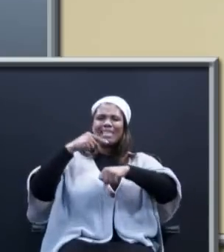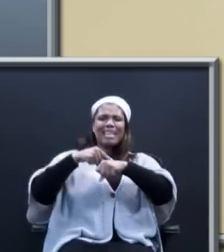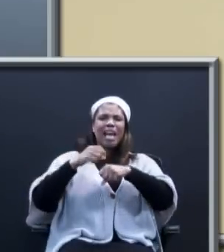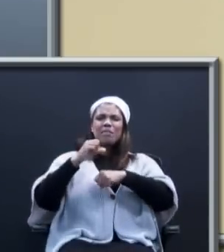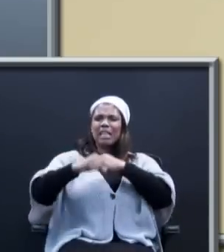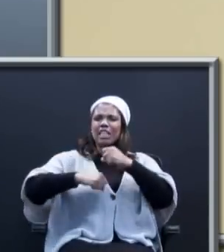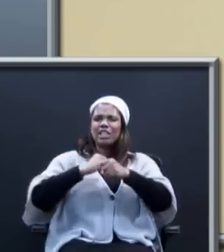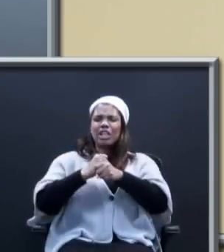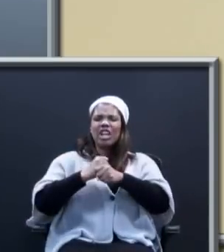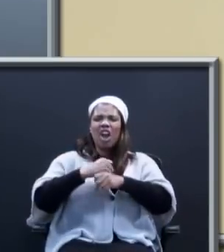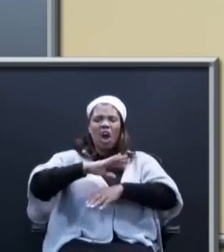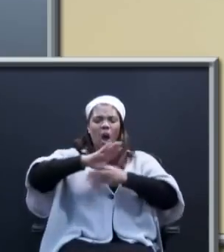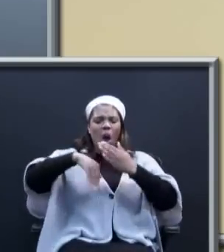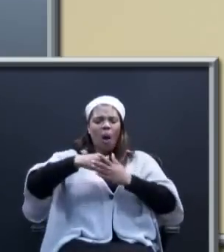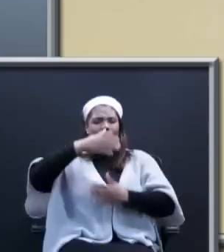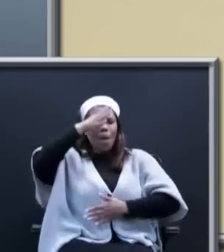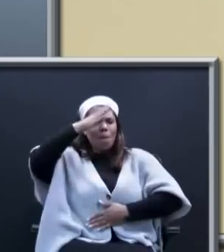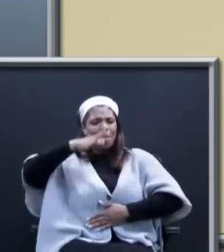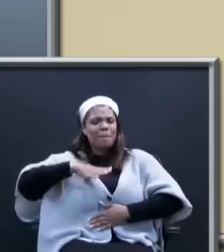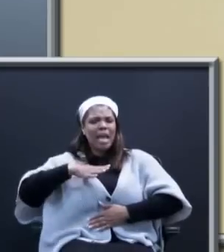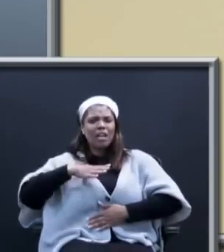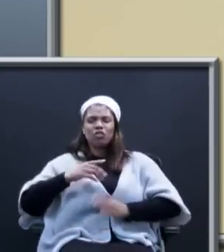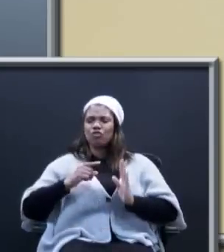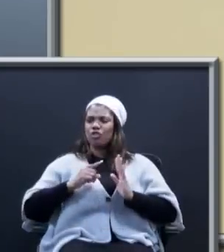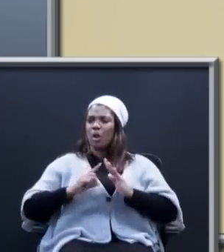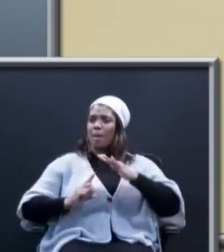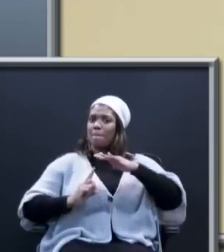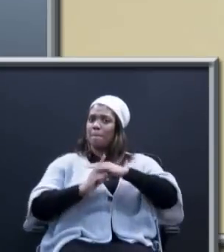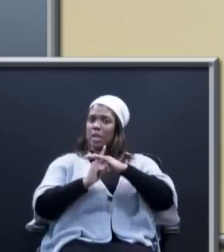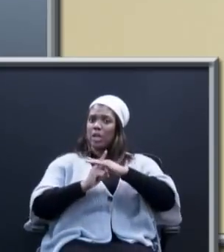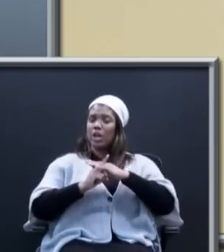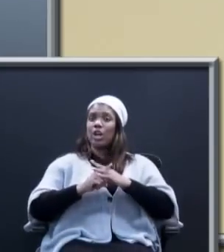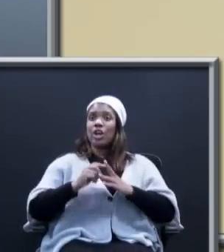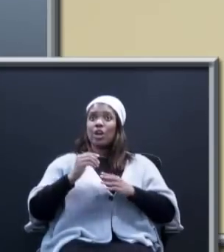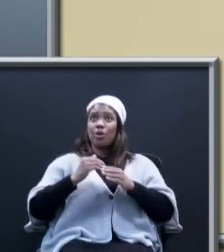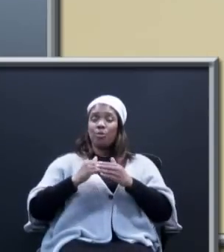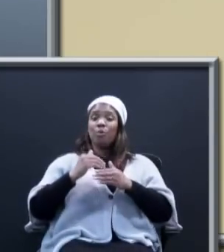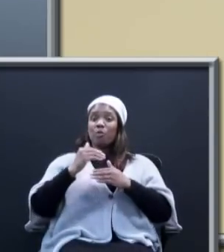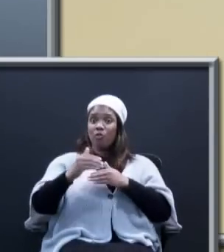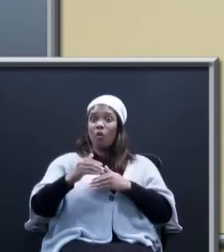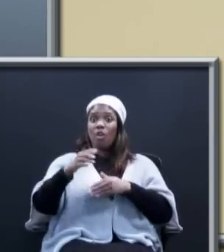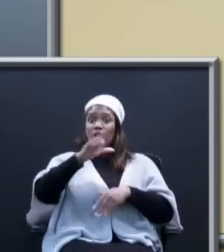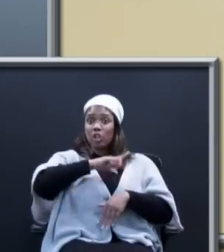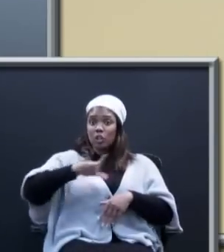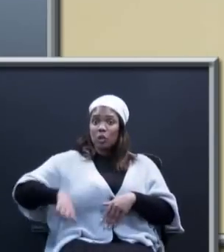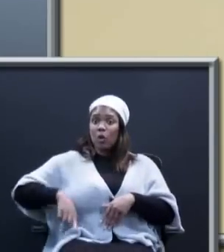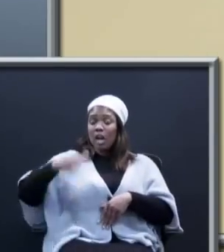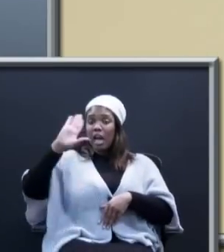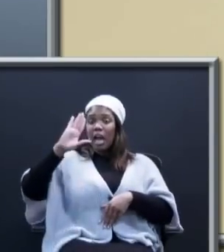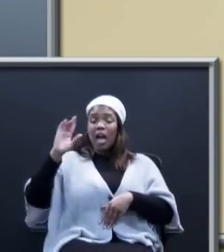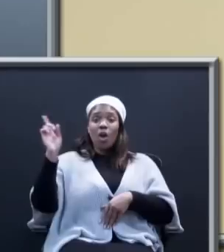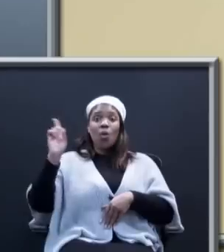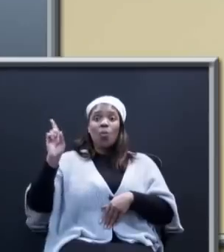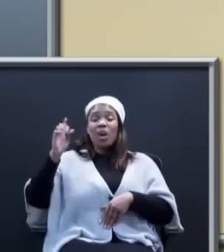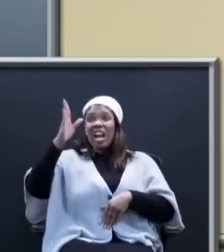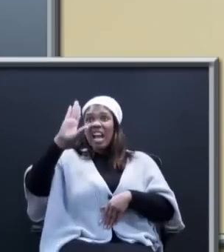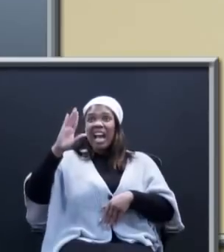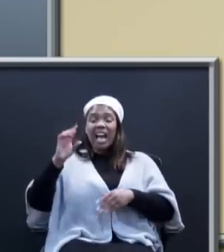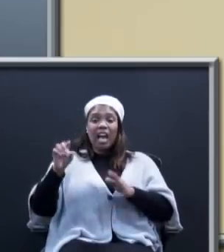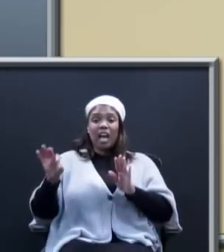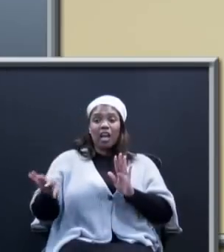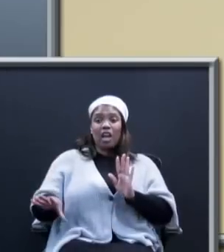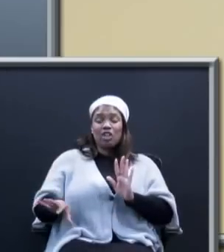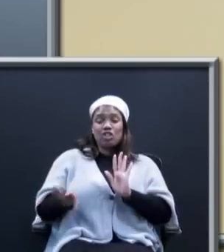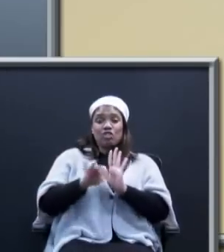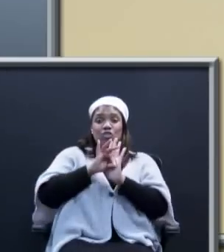all thy males appear before the Lord thy God in the place which he shall choose. In the Feast of Unleavened Bread. Uh-huh. And in the